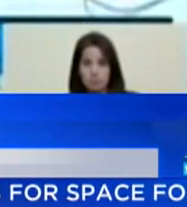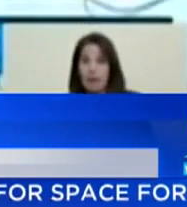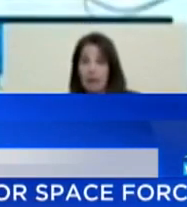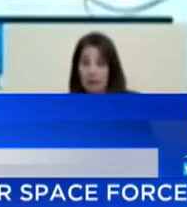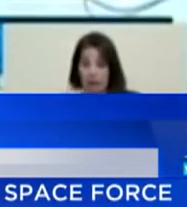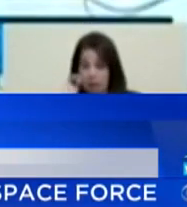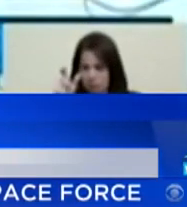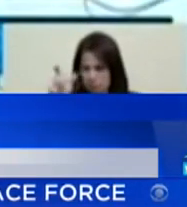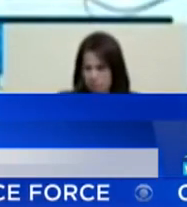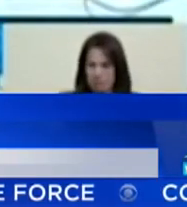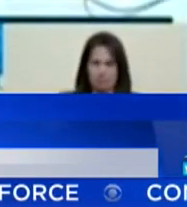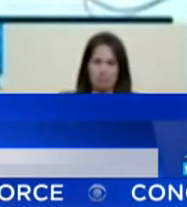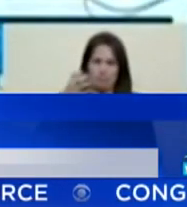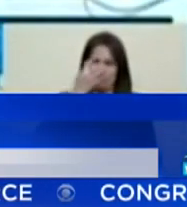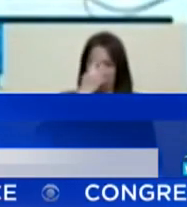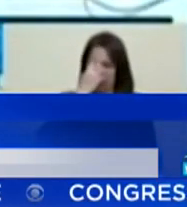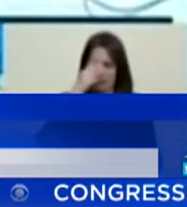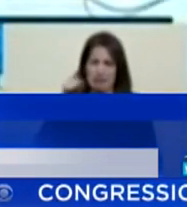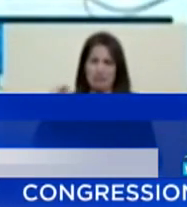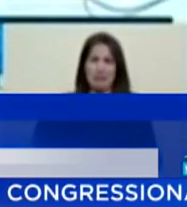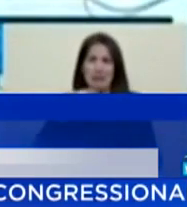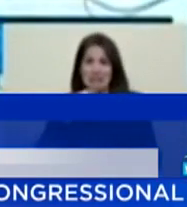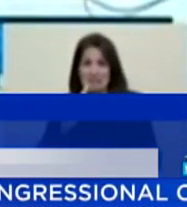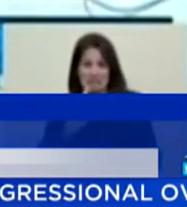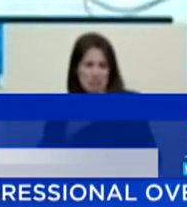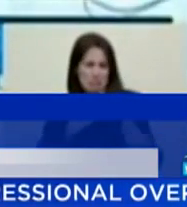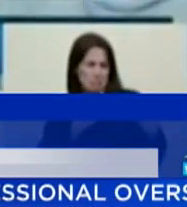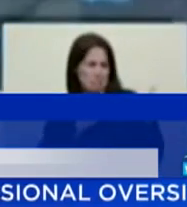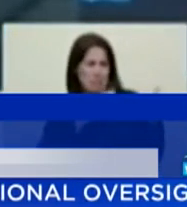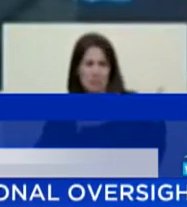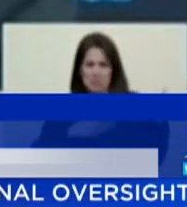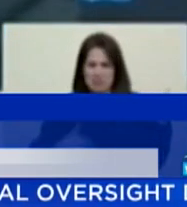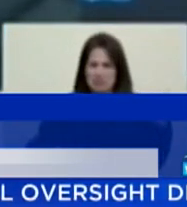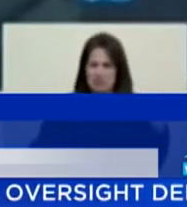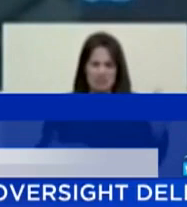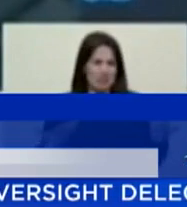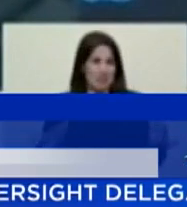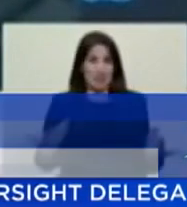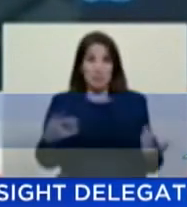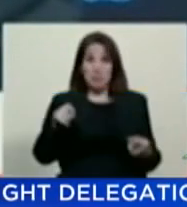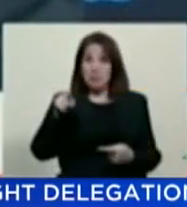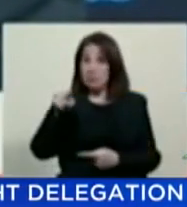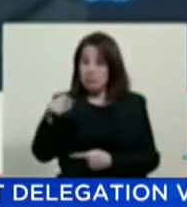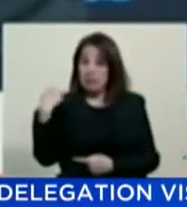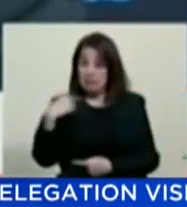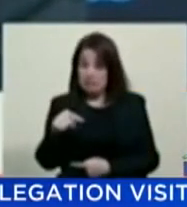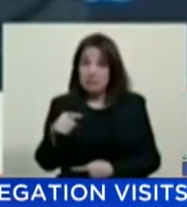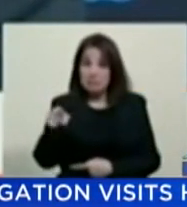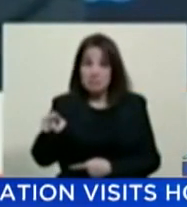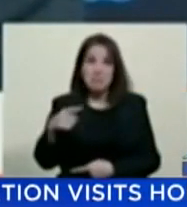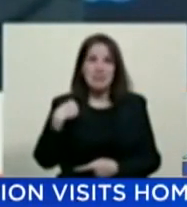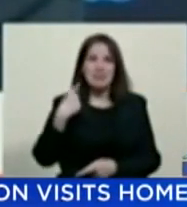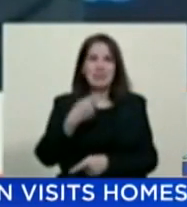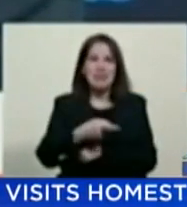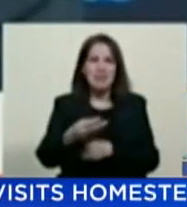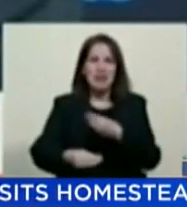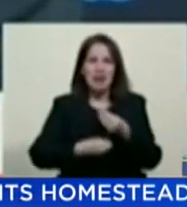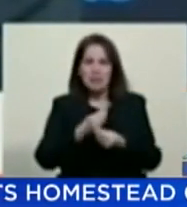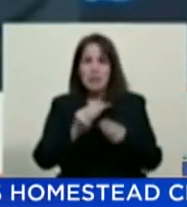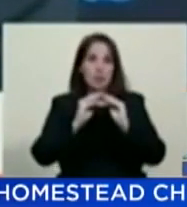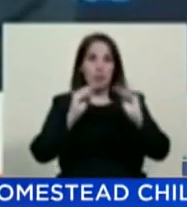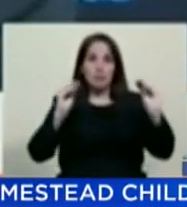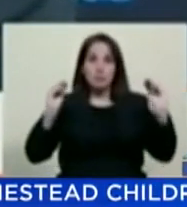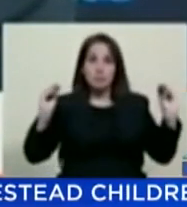payaso. There's a clown out there who claims to be interim president. Well, if you are interim president, the first thing he has to do, or had to